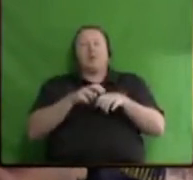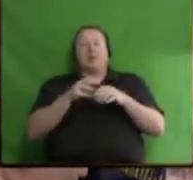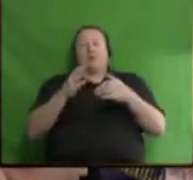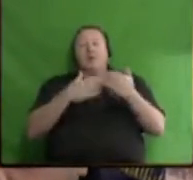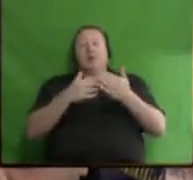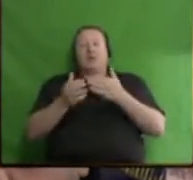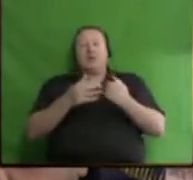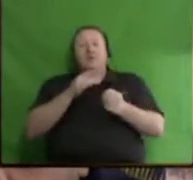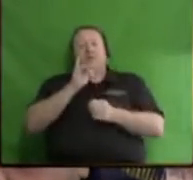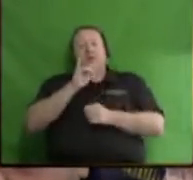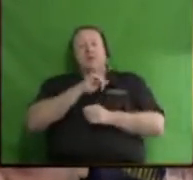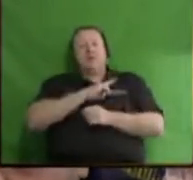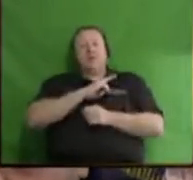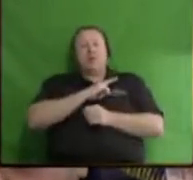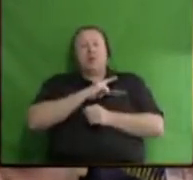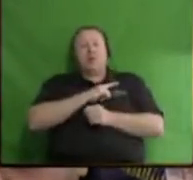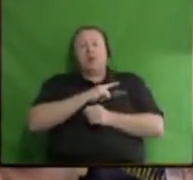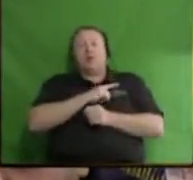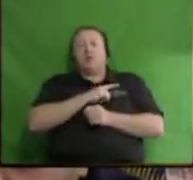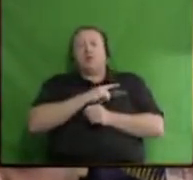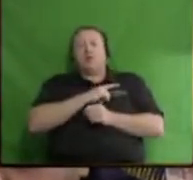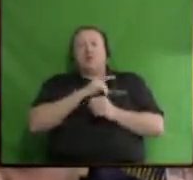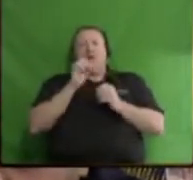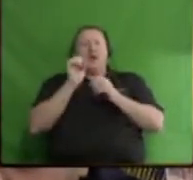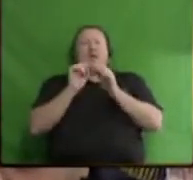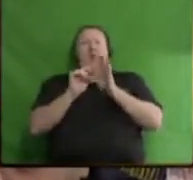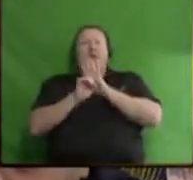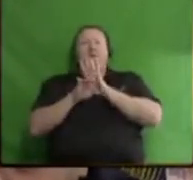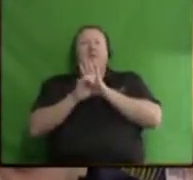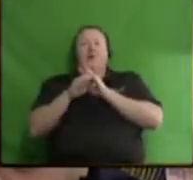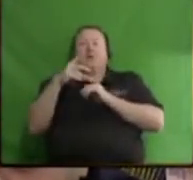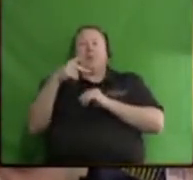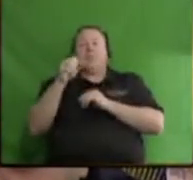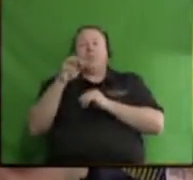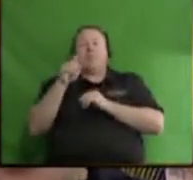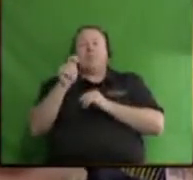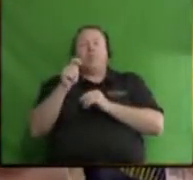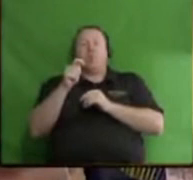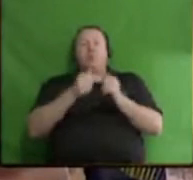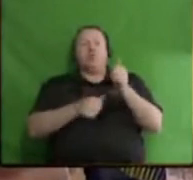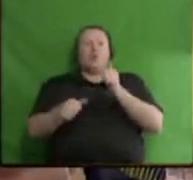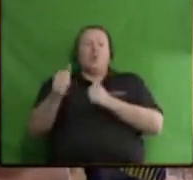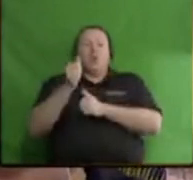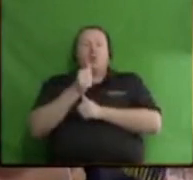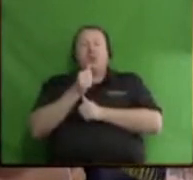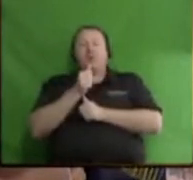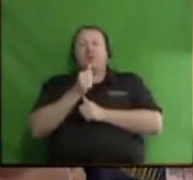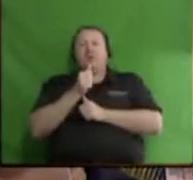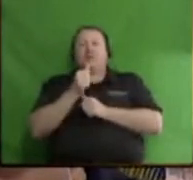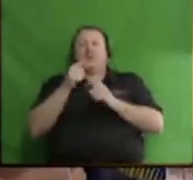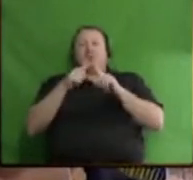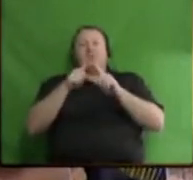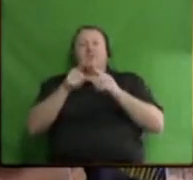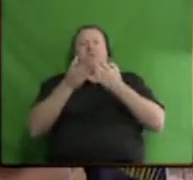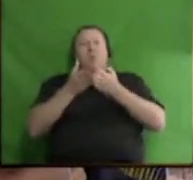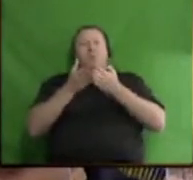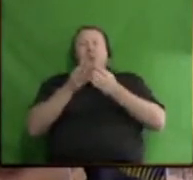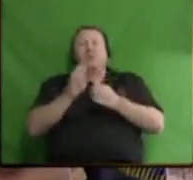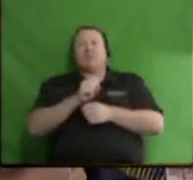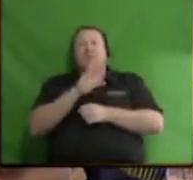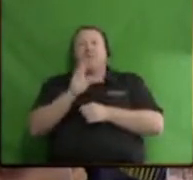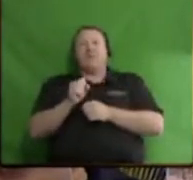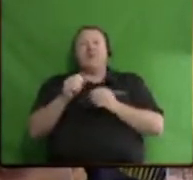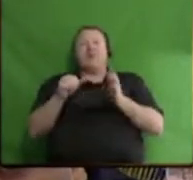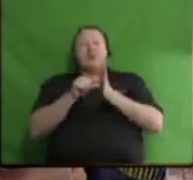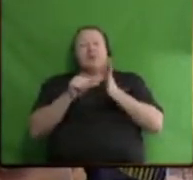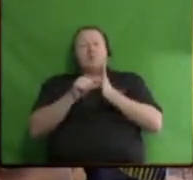we've advertised for port commanders at all of the various ports in the country. So we will be filling those